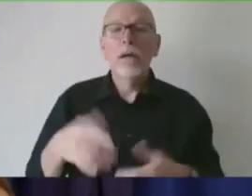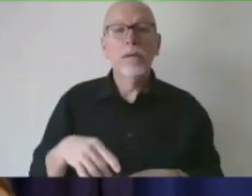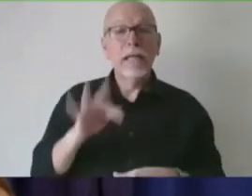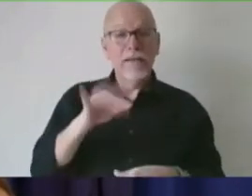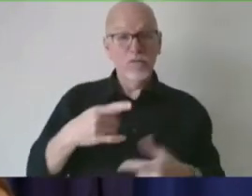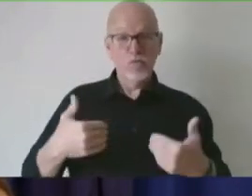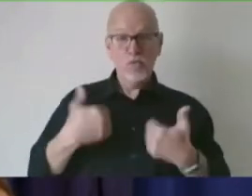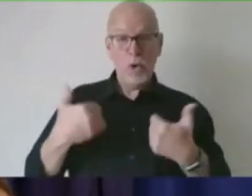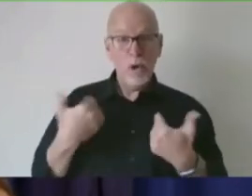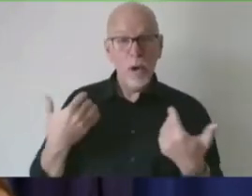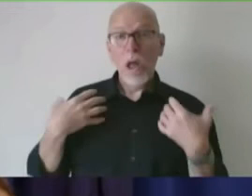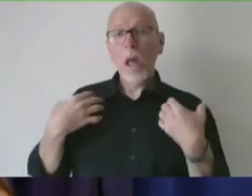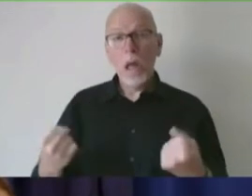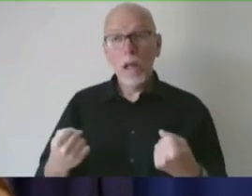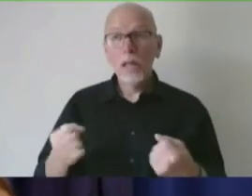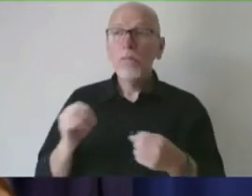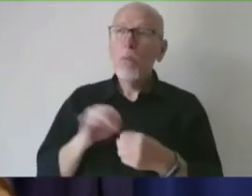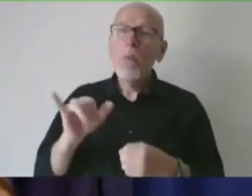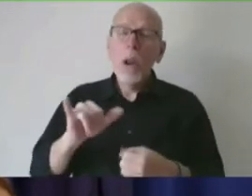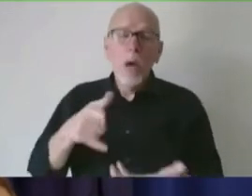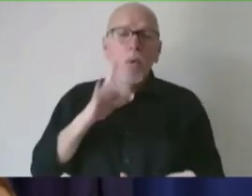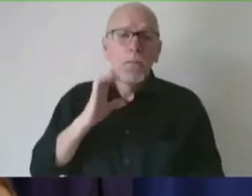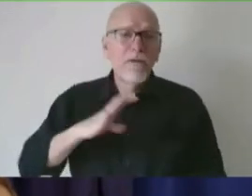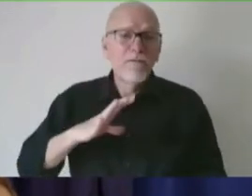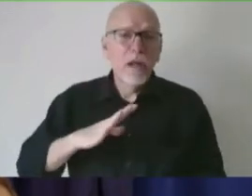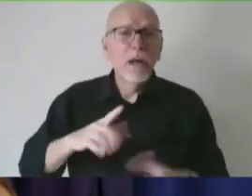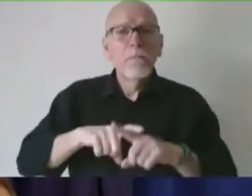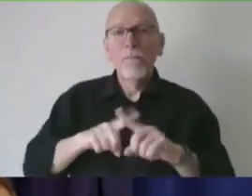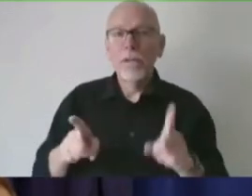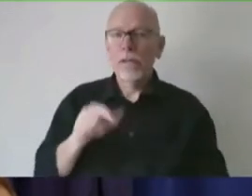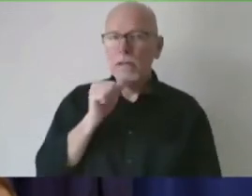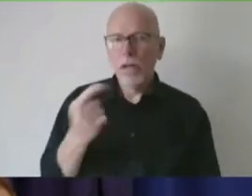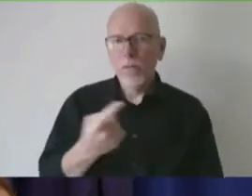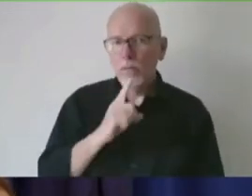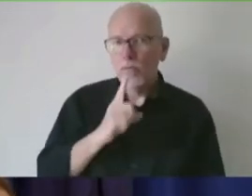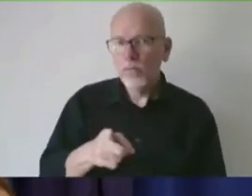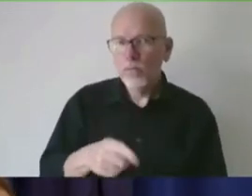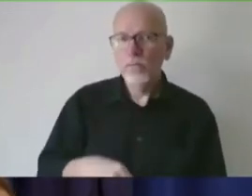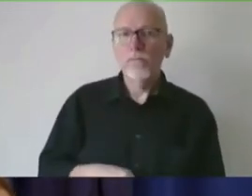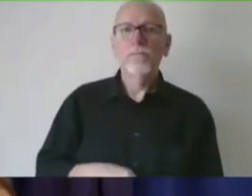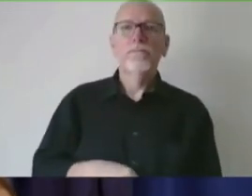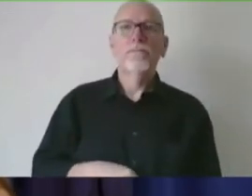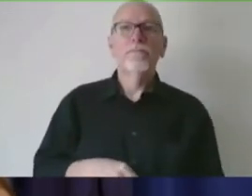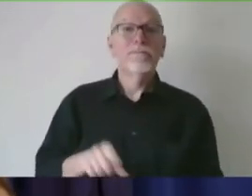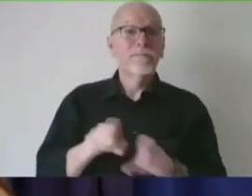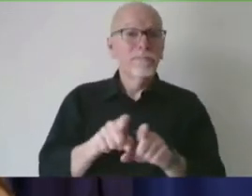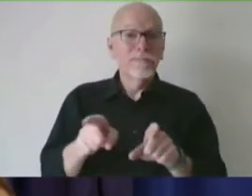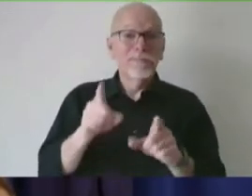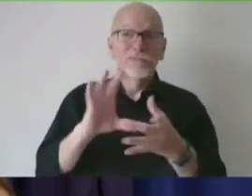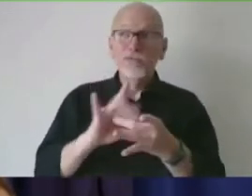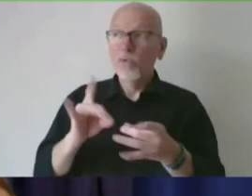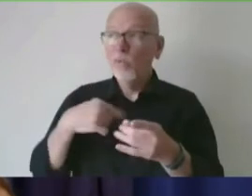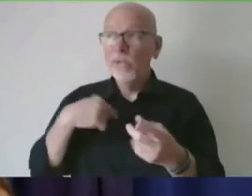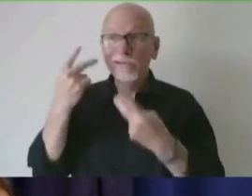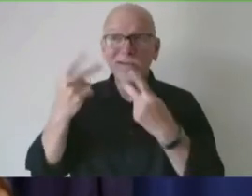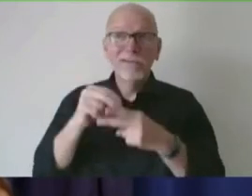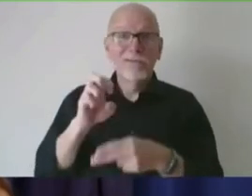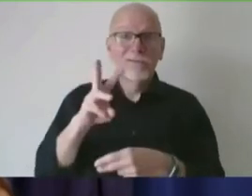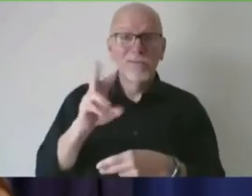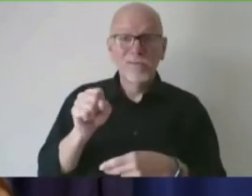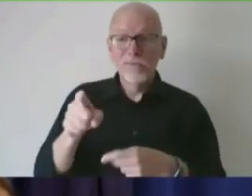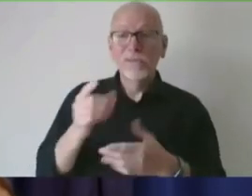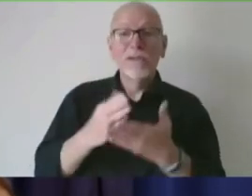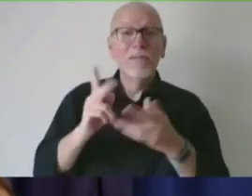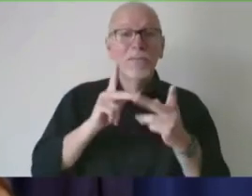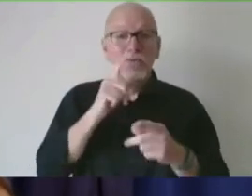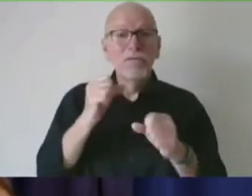and healthy, you most likely will do okay, but that is not always the case. As is evident in the stories we all see in the news of people who are